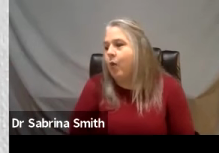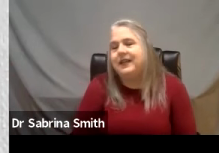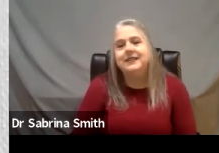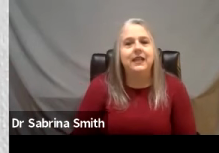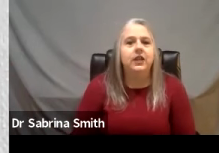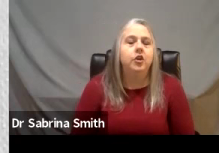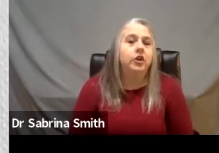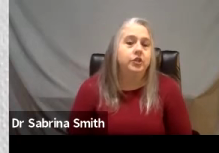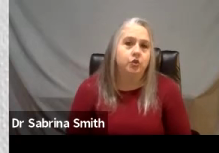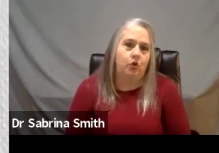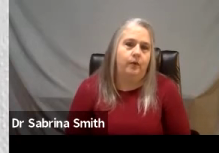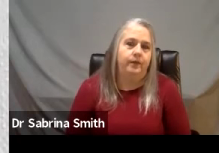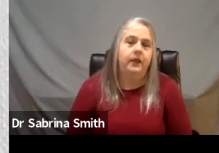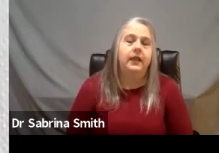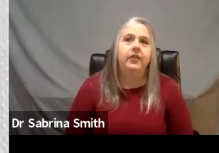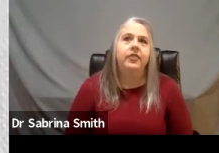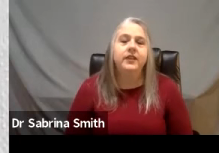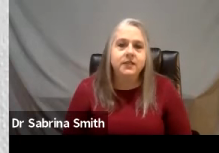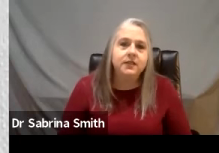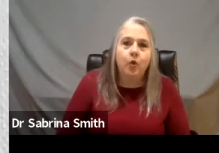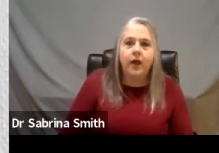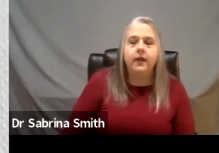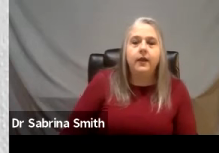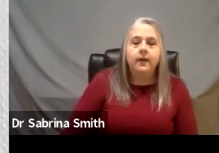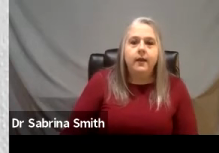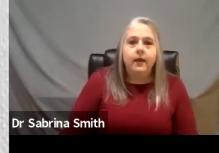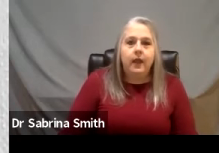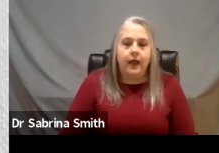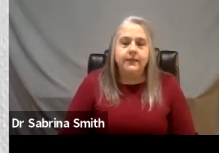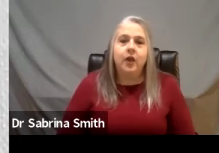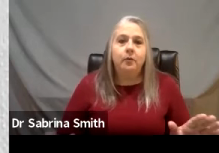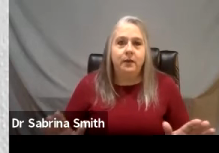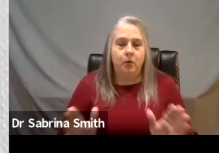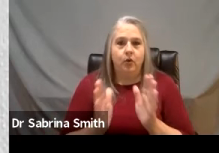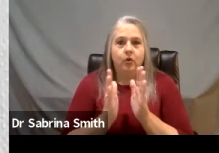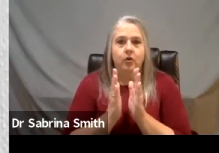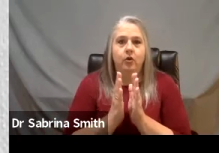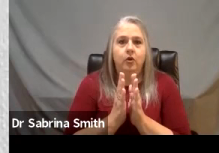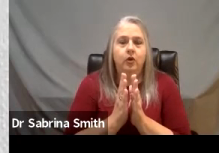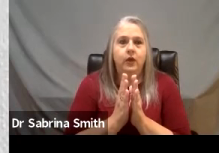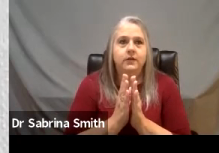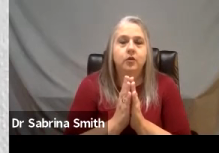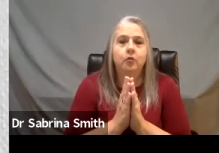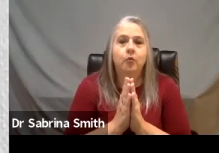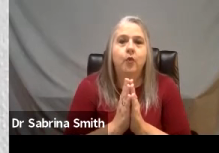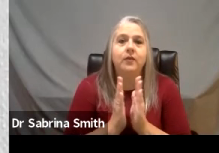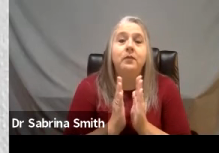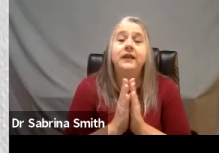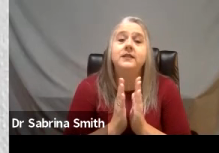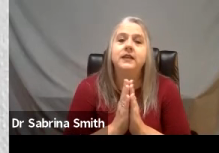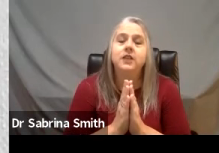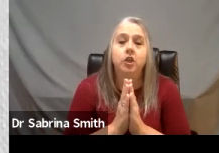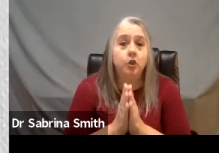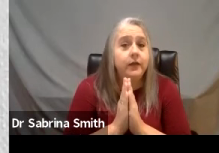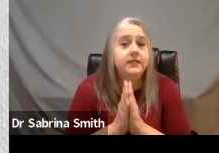about what is in your control. This is what I tell people is one of the